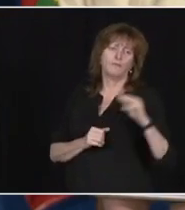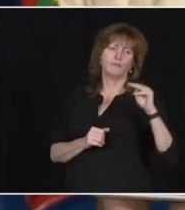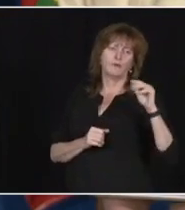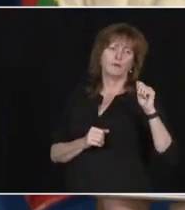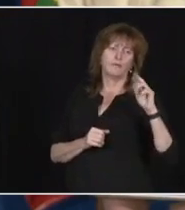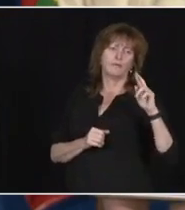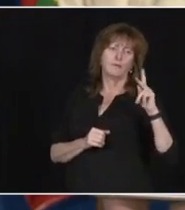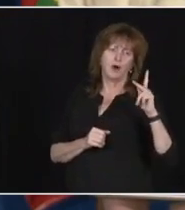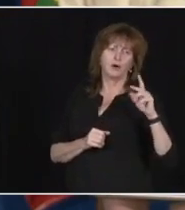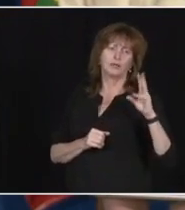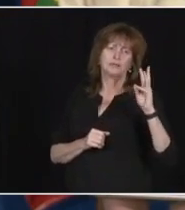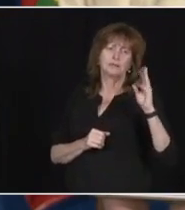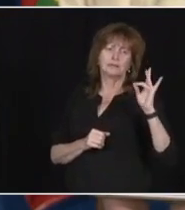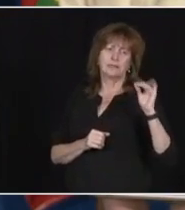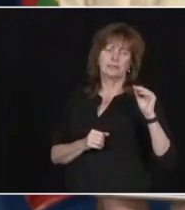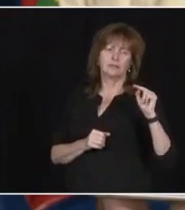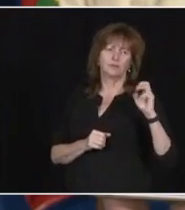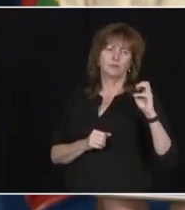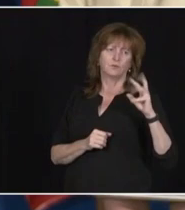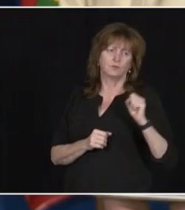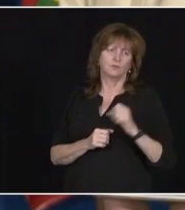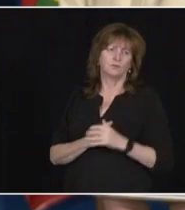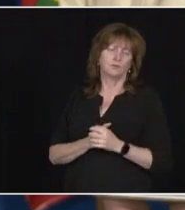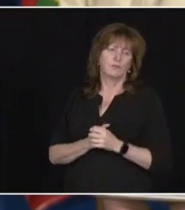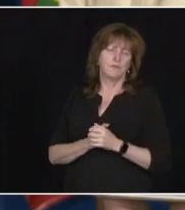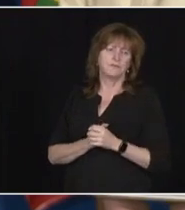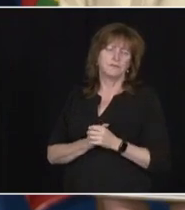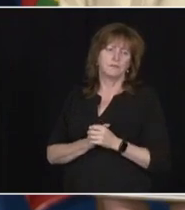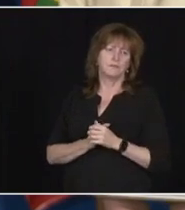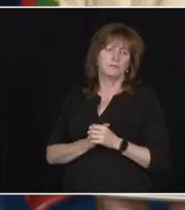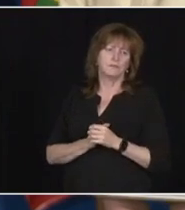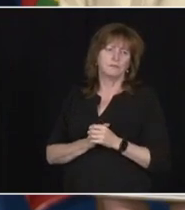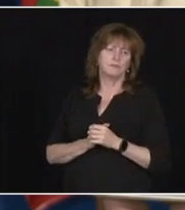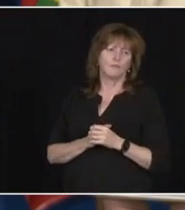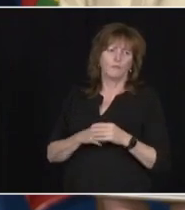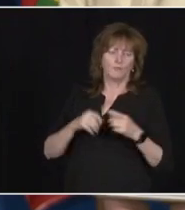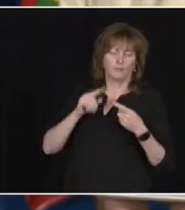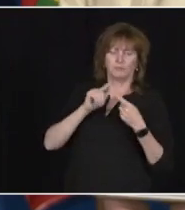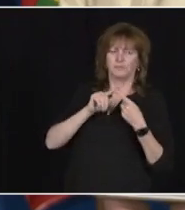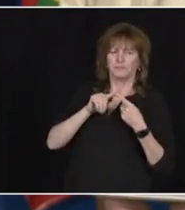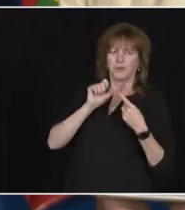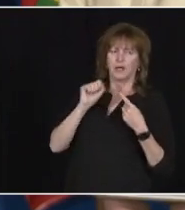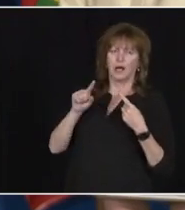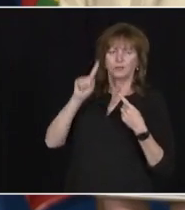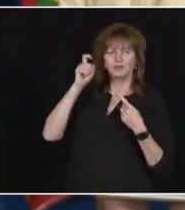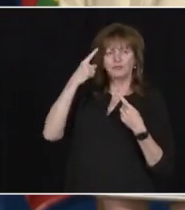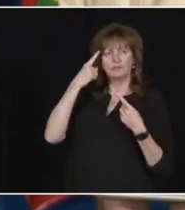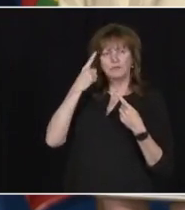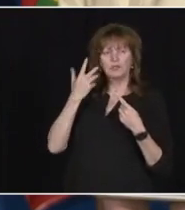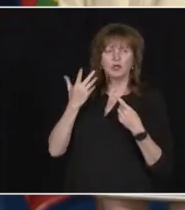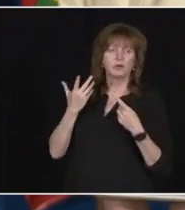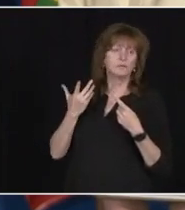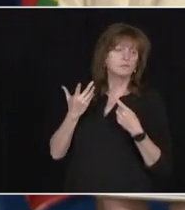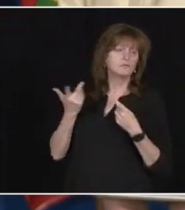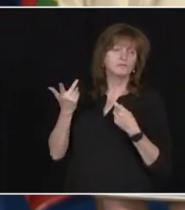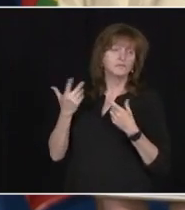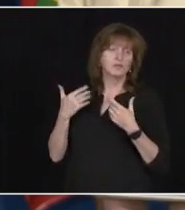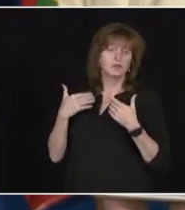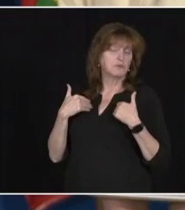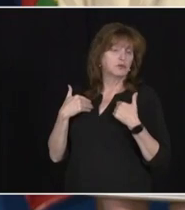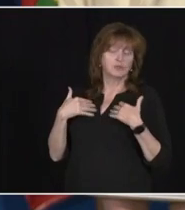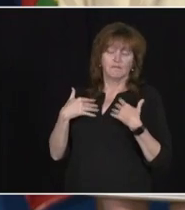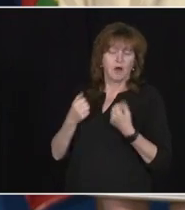ahead. Thank you. Question first for the Premier, or perhaps the Associate Minister wants to take this one. But sure.